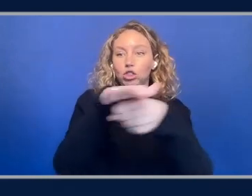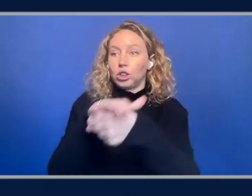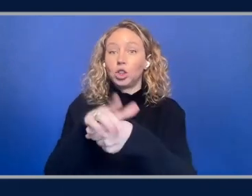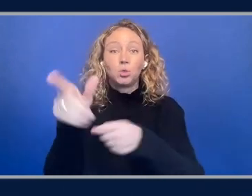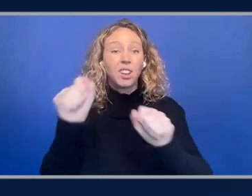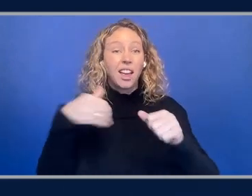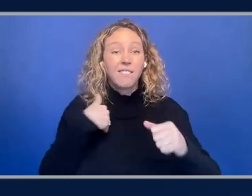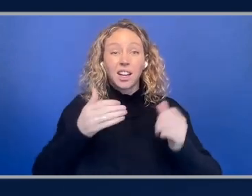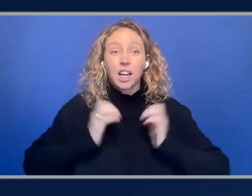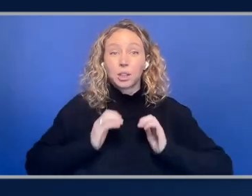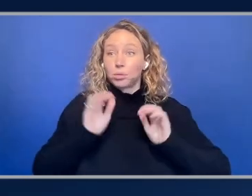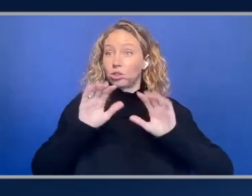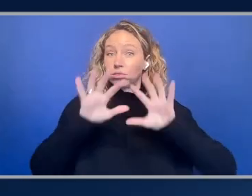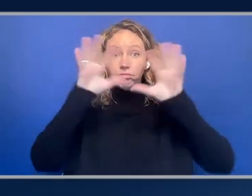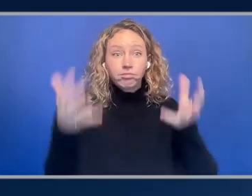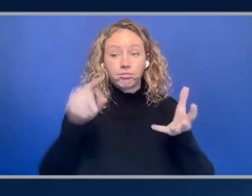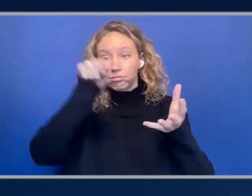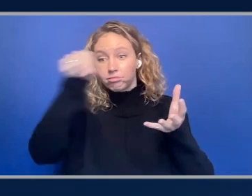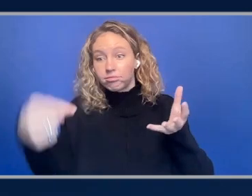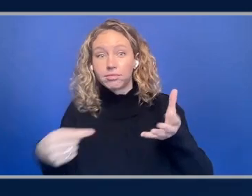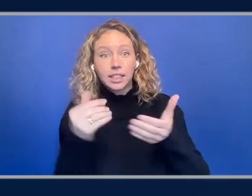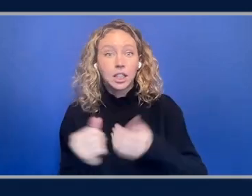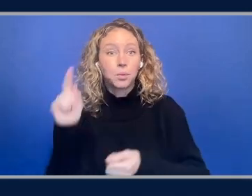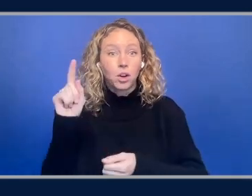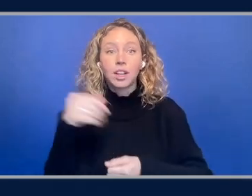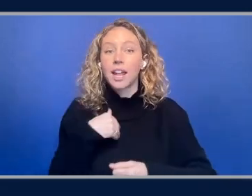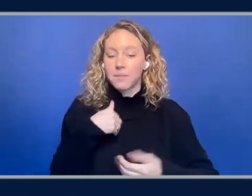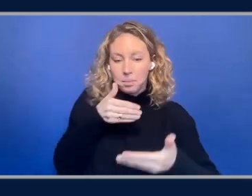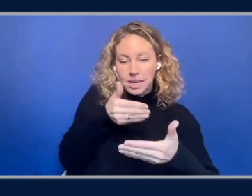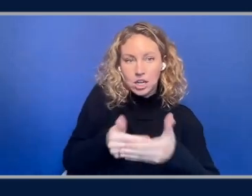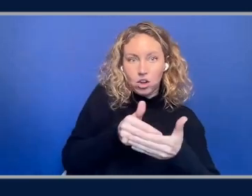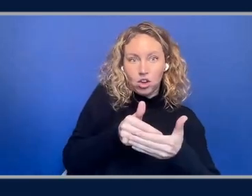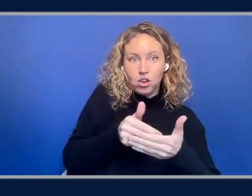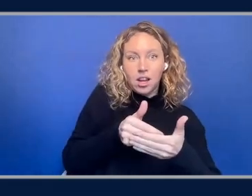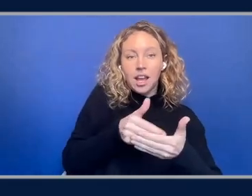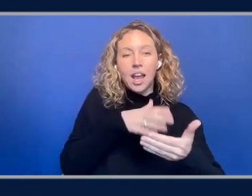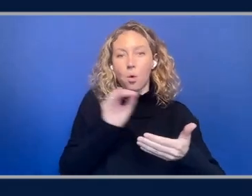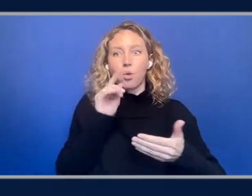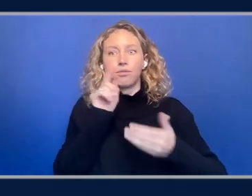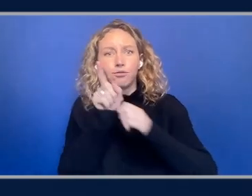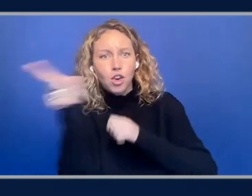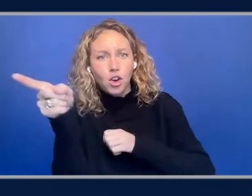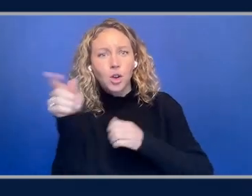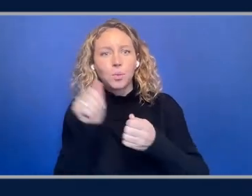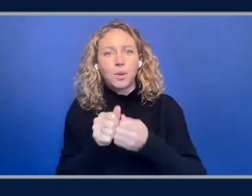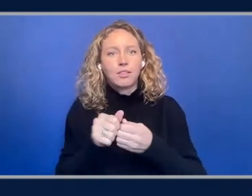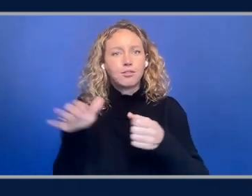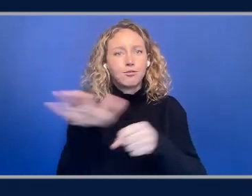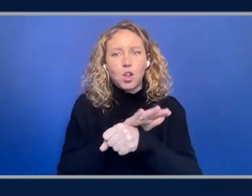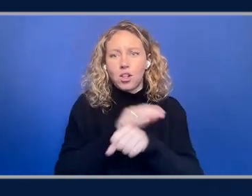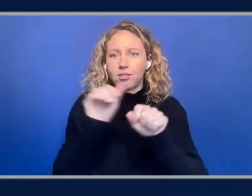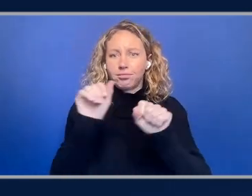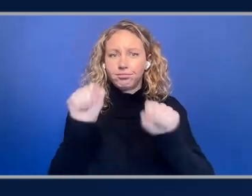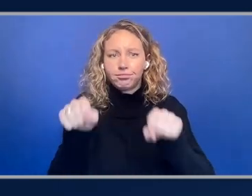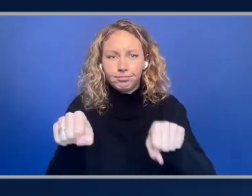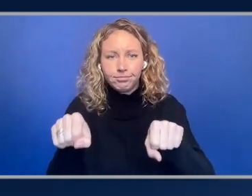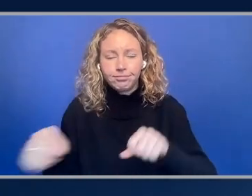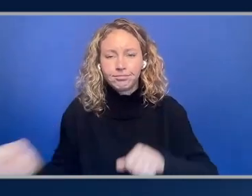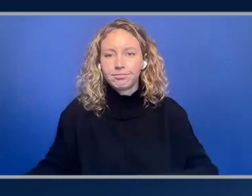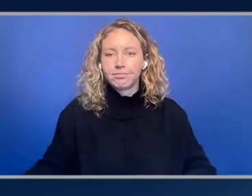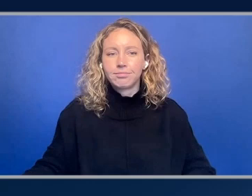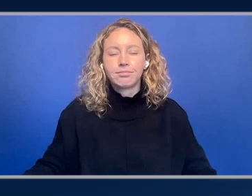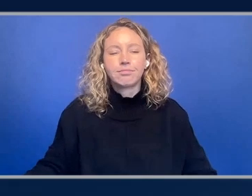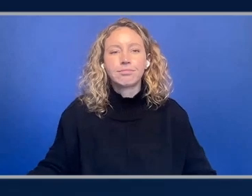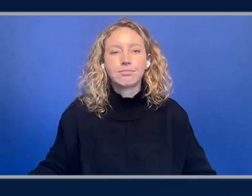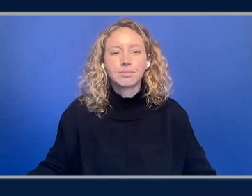you can have your customers next to your application and have high performance and high reliability with 5 nines of availability. So you can do that